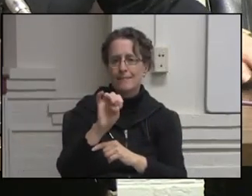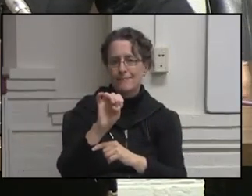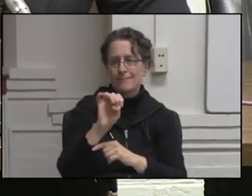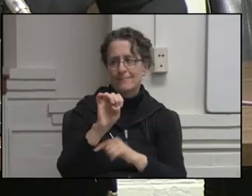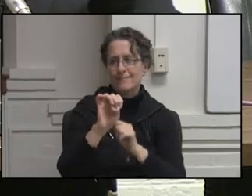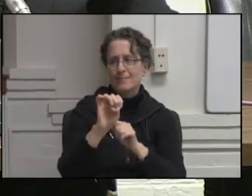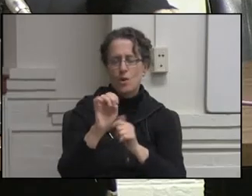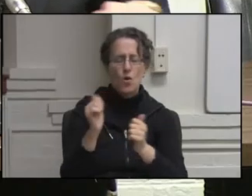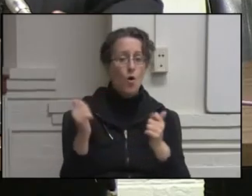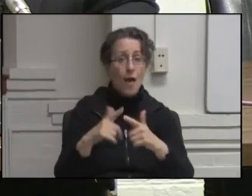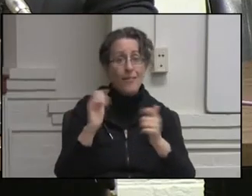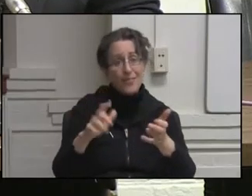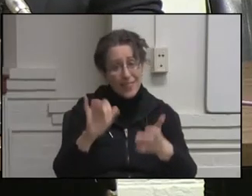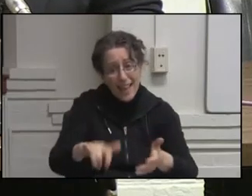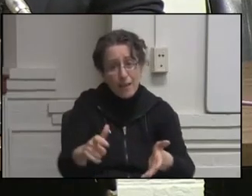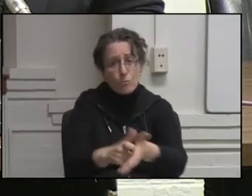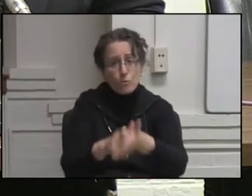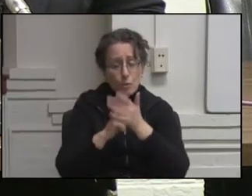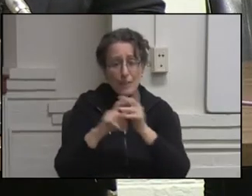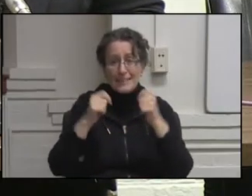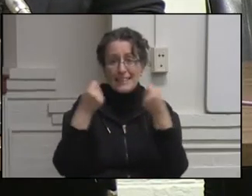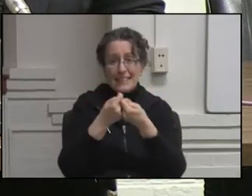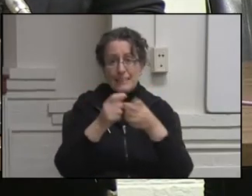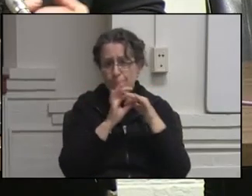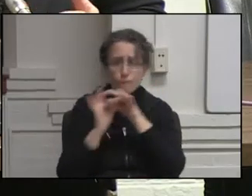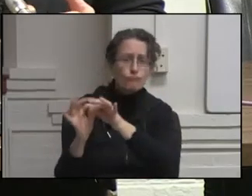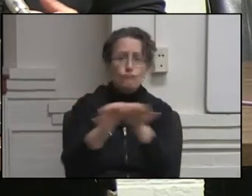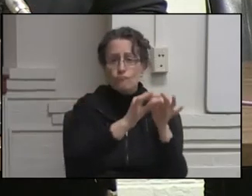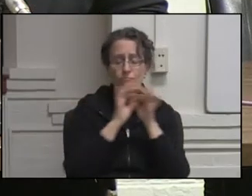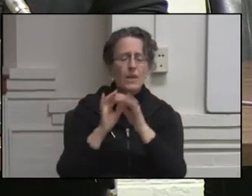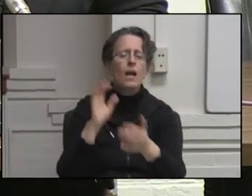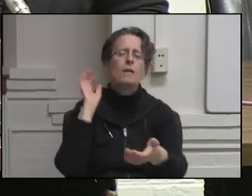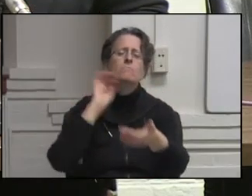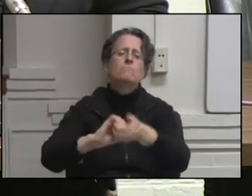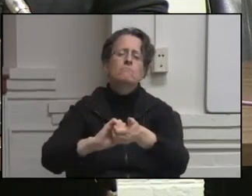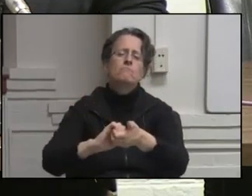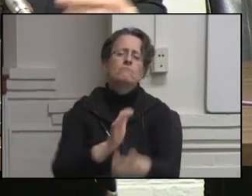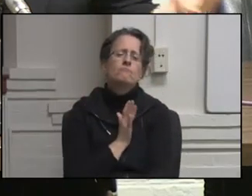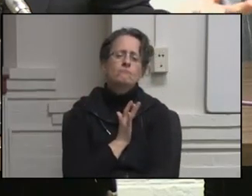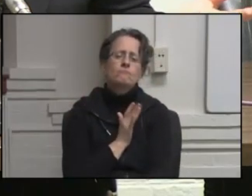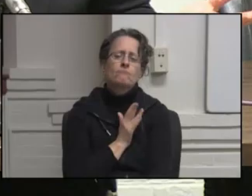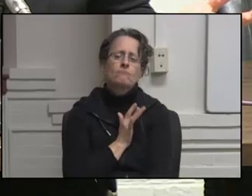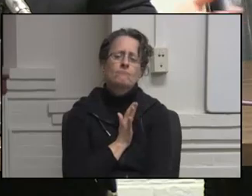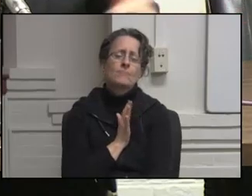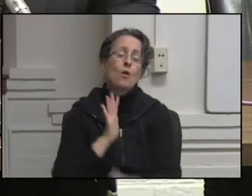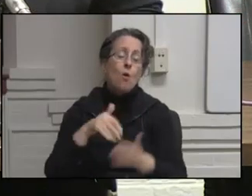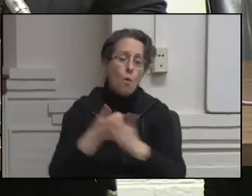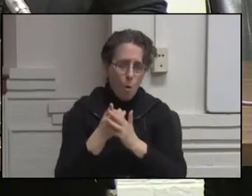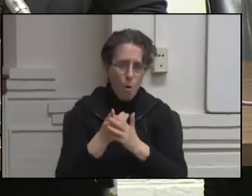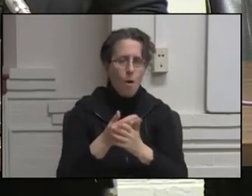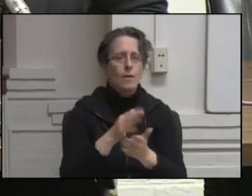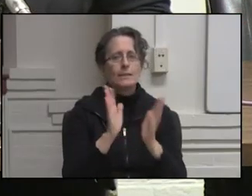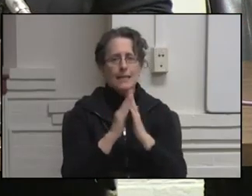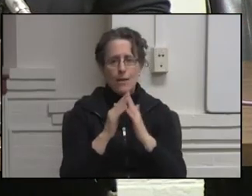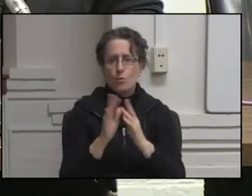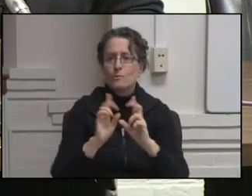the teamwork around that has been just amazing. And I just want to thank all the departments